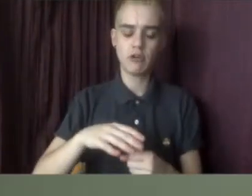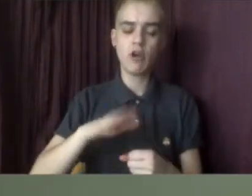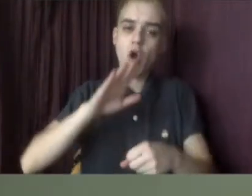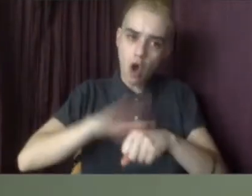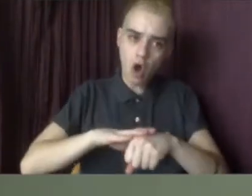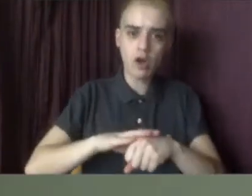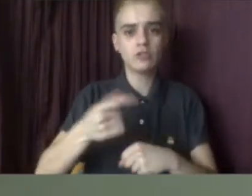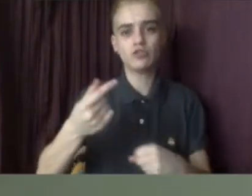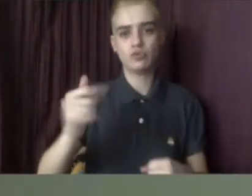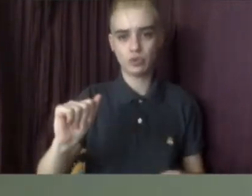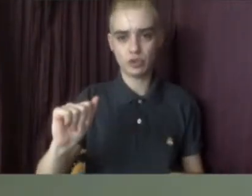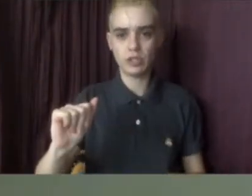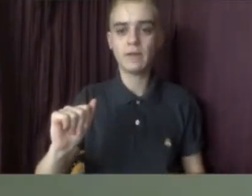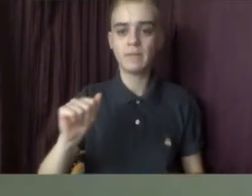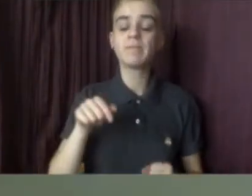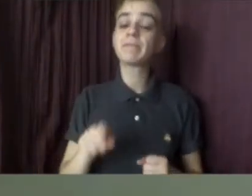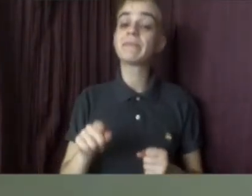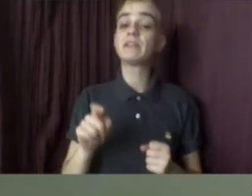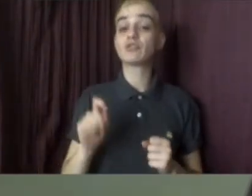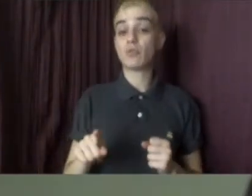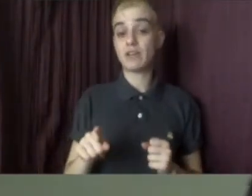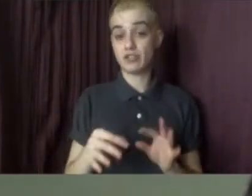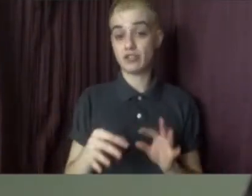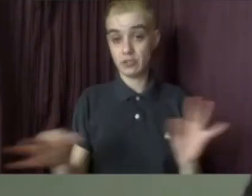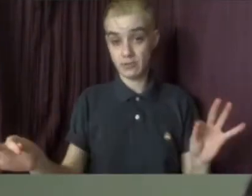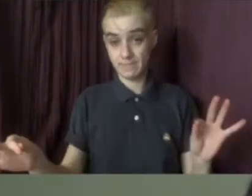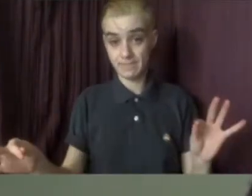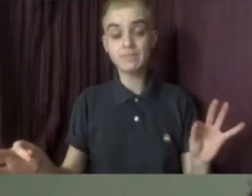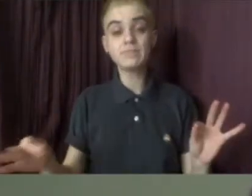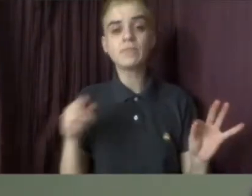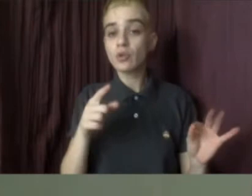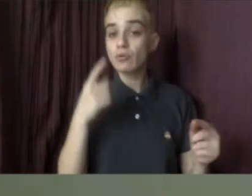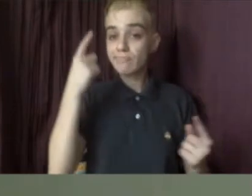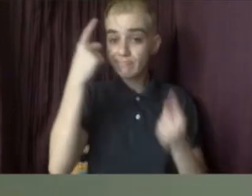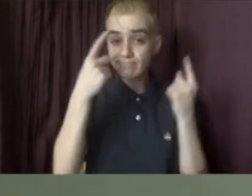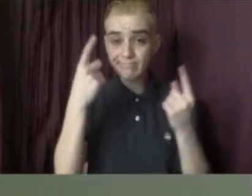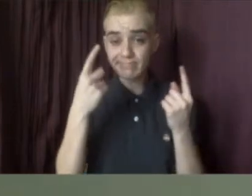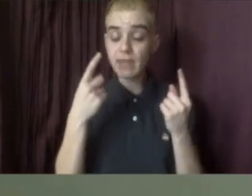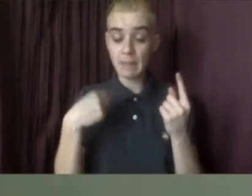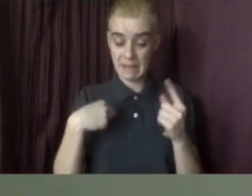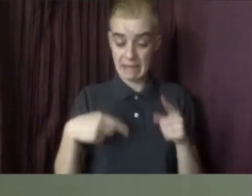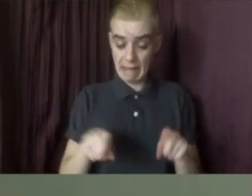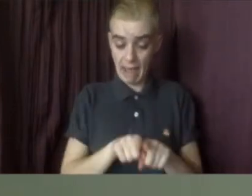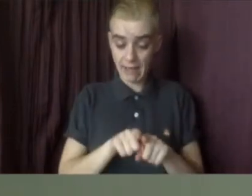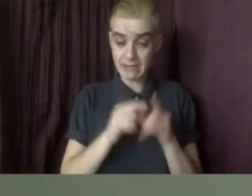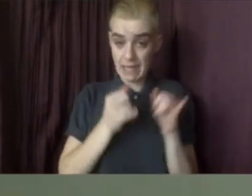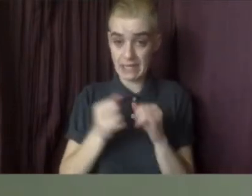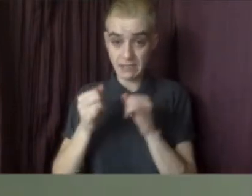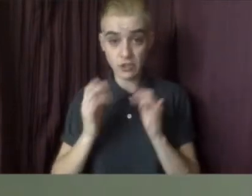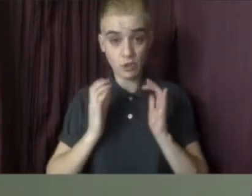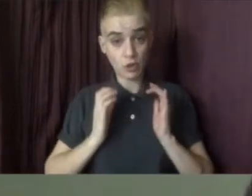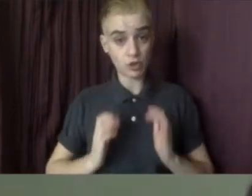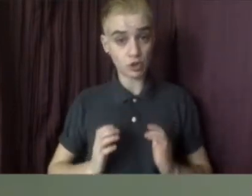Yeah, as it pertains specifically to Georgia, it's a complicated place. We are not of the same